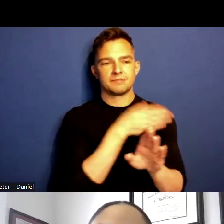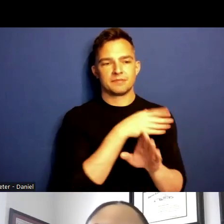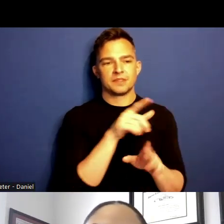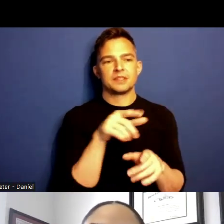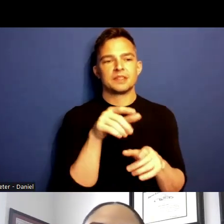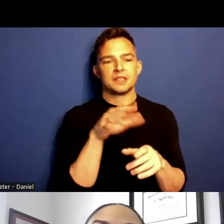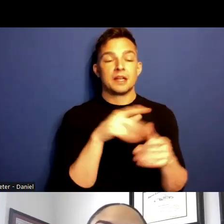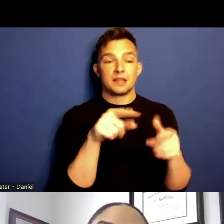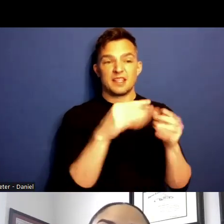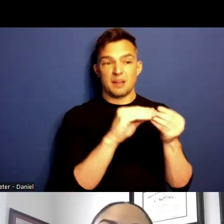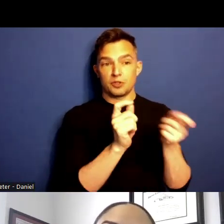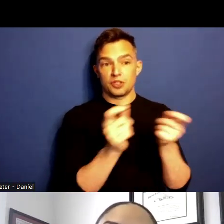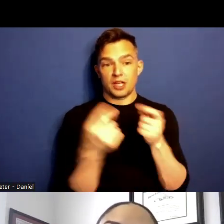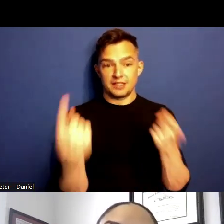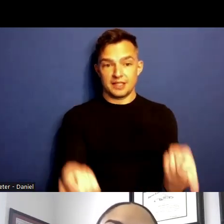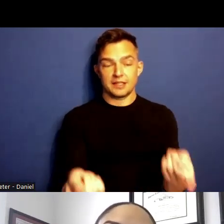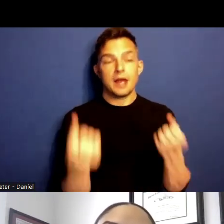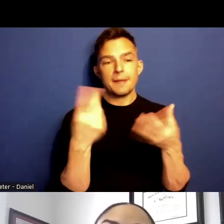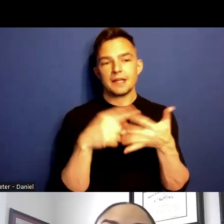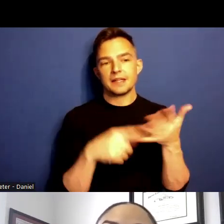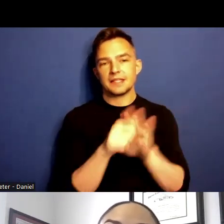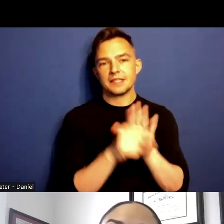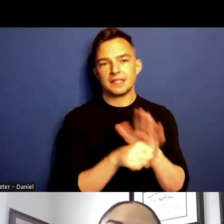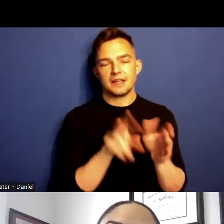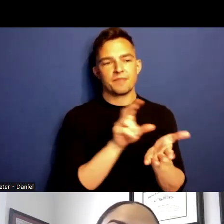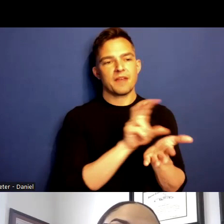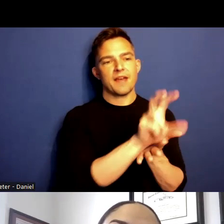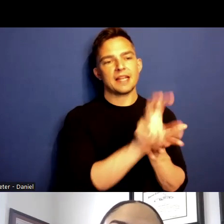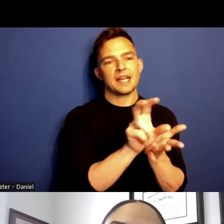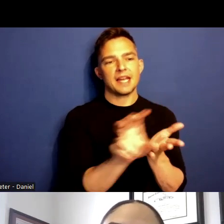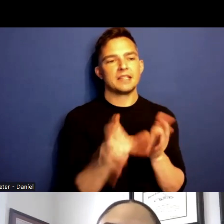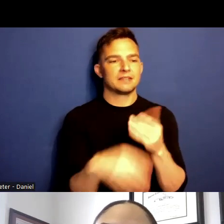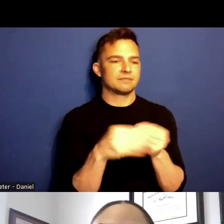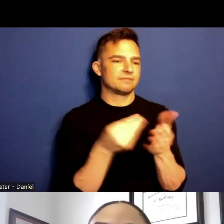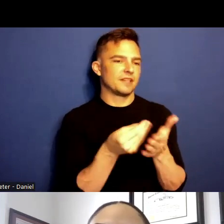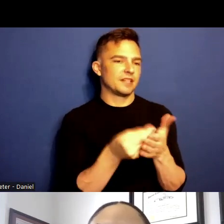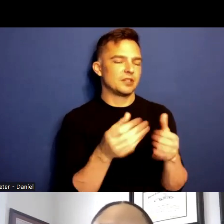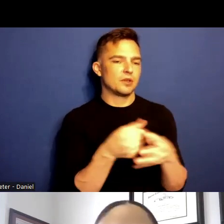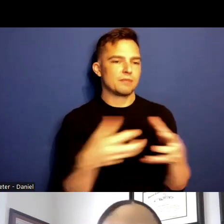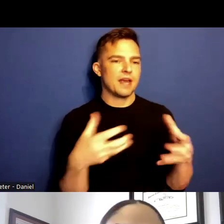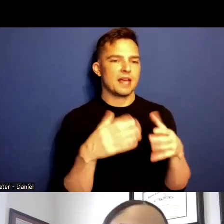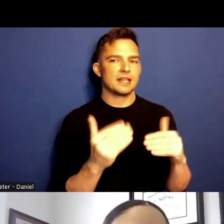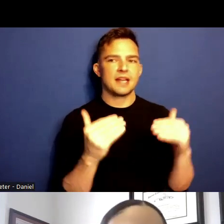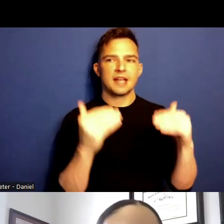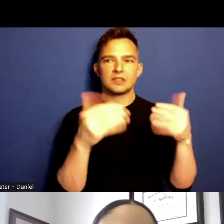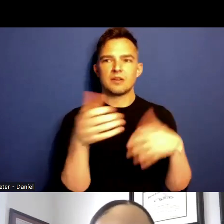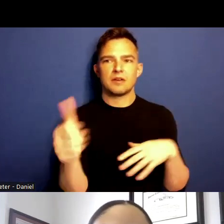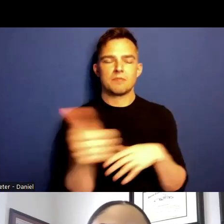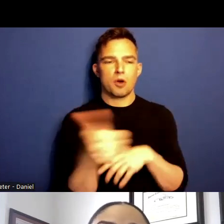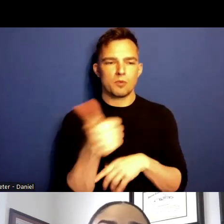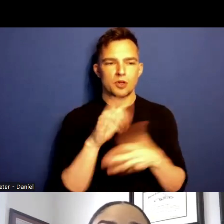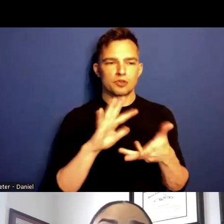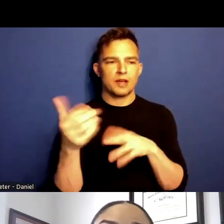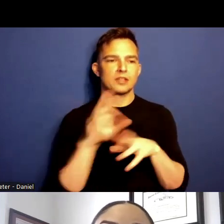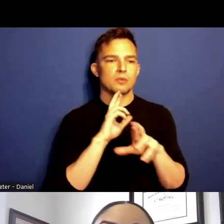since 2020, and many of those states have allocated additional funding to expand and enhance mobile crisis response.